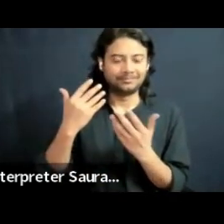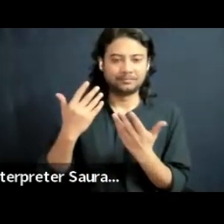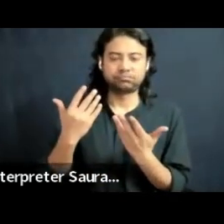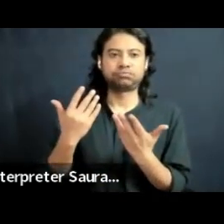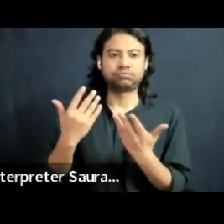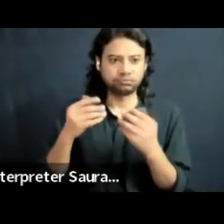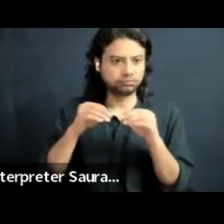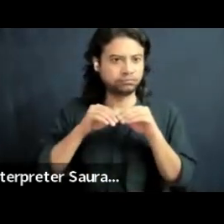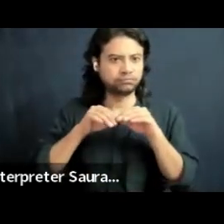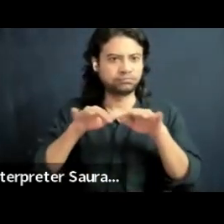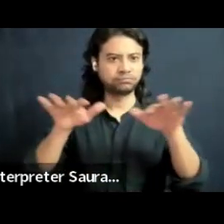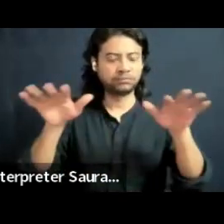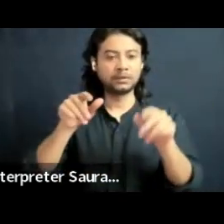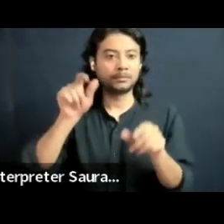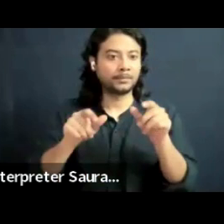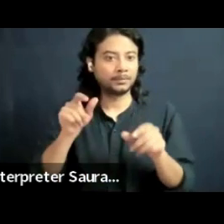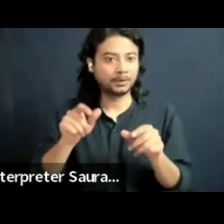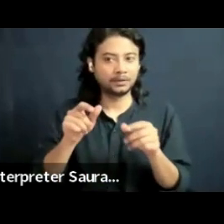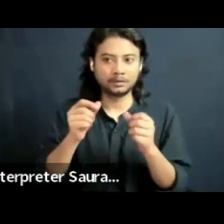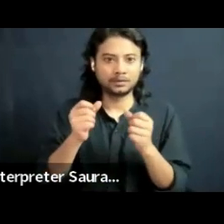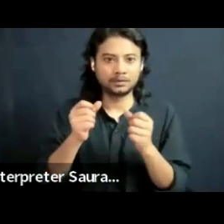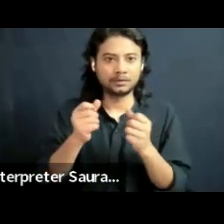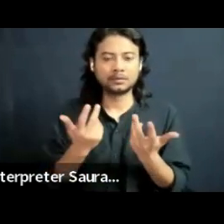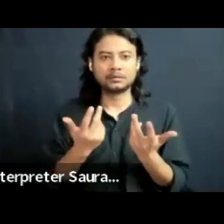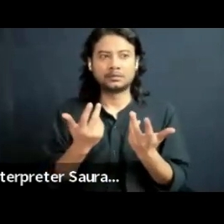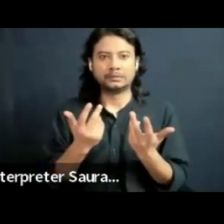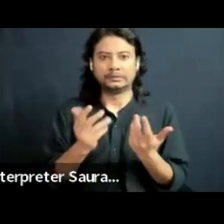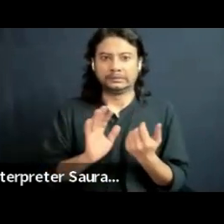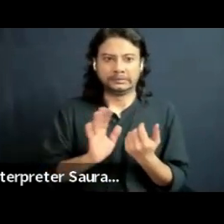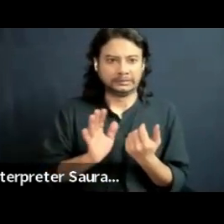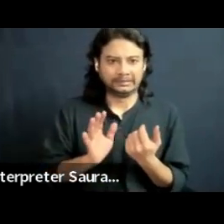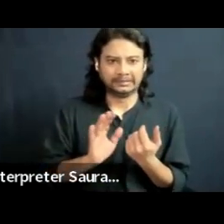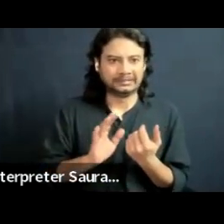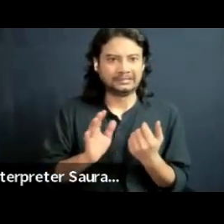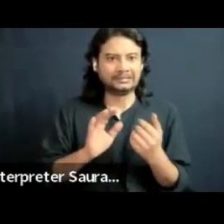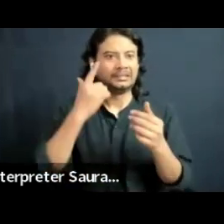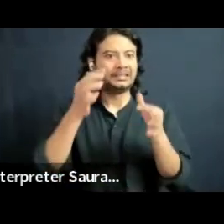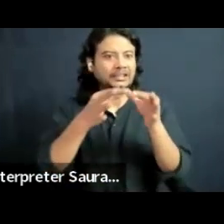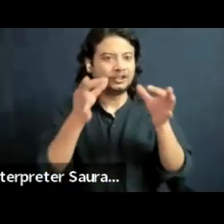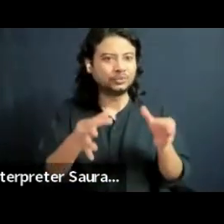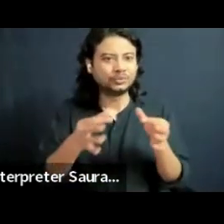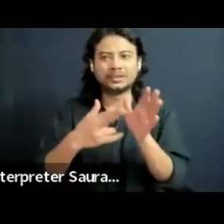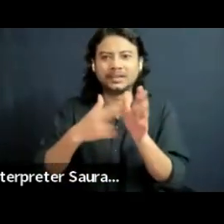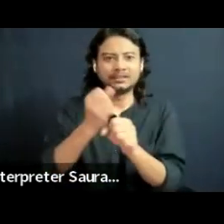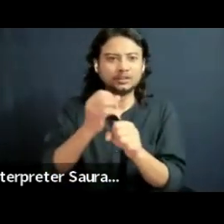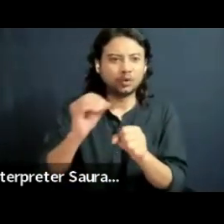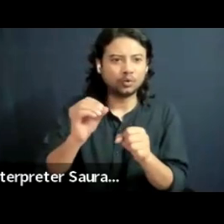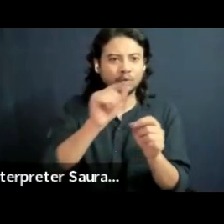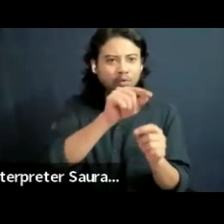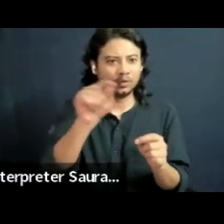disabilities in institutions were not protected, and